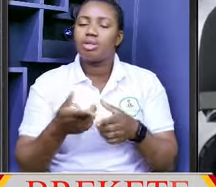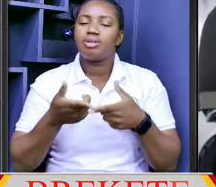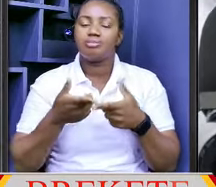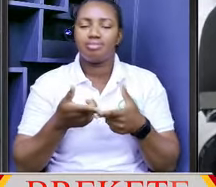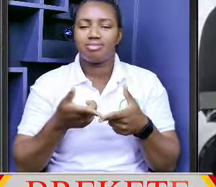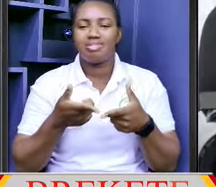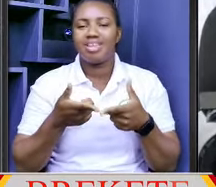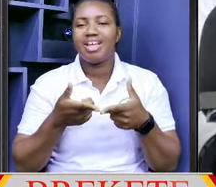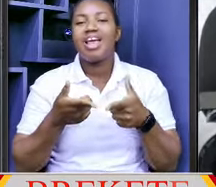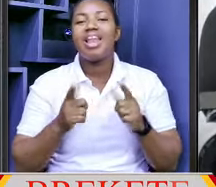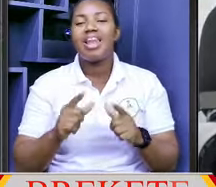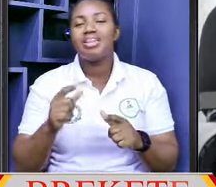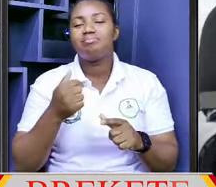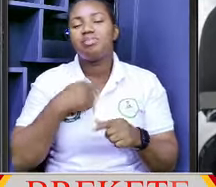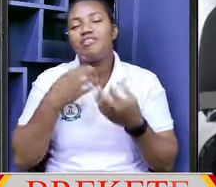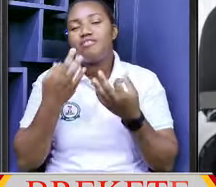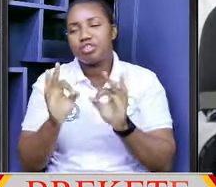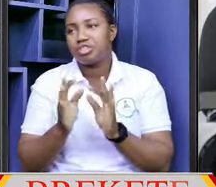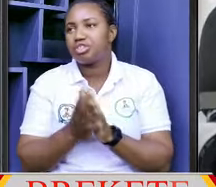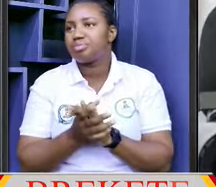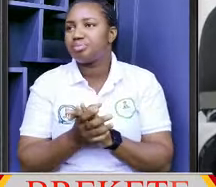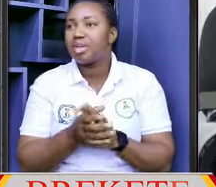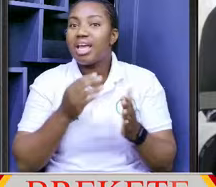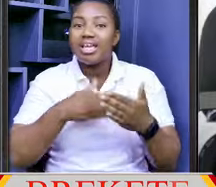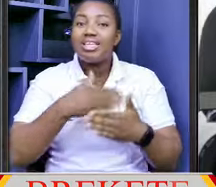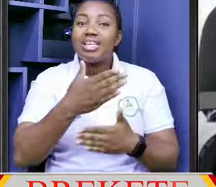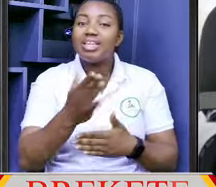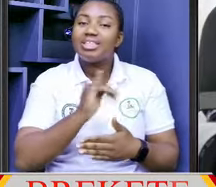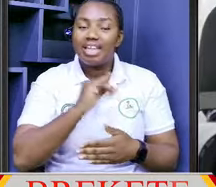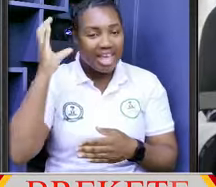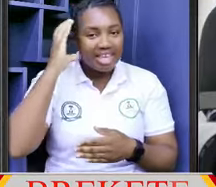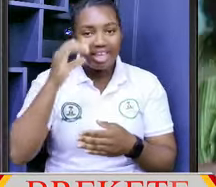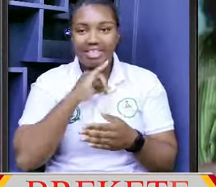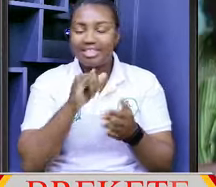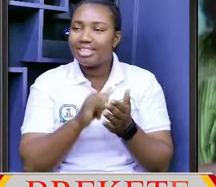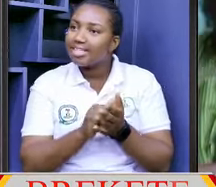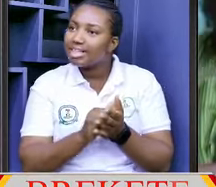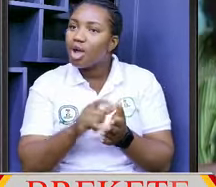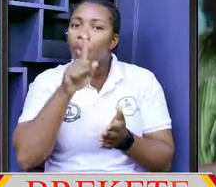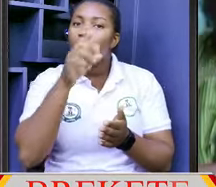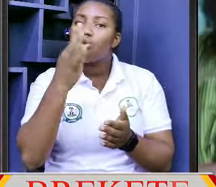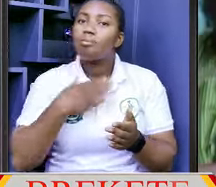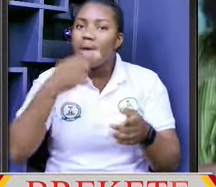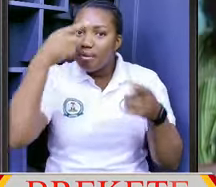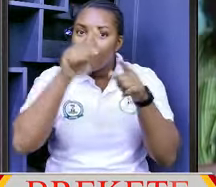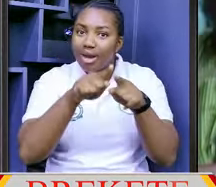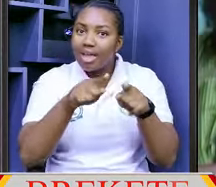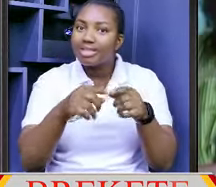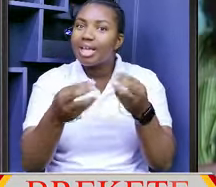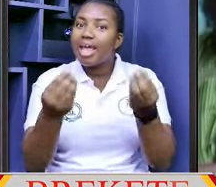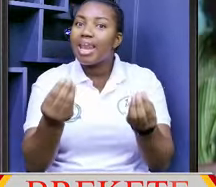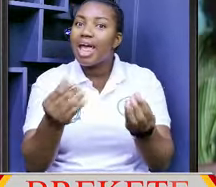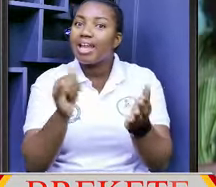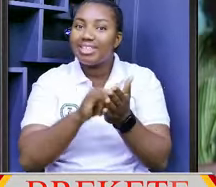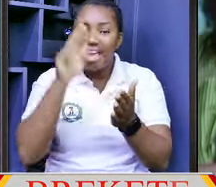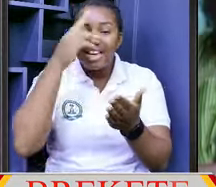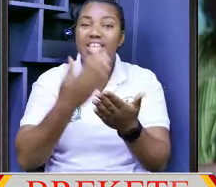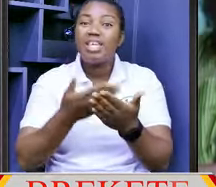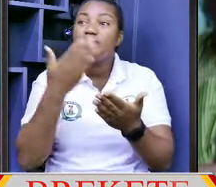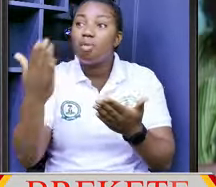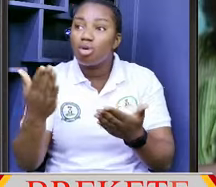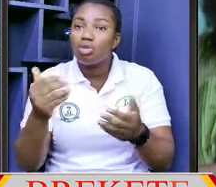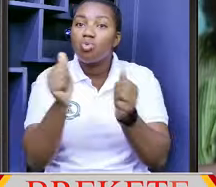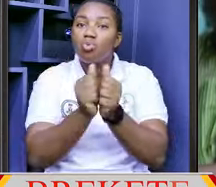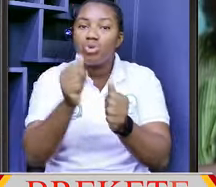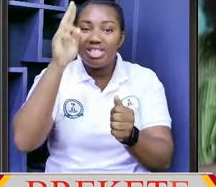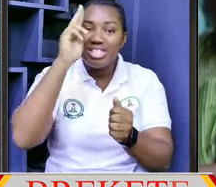land. When they finish that one, the next one I hear was that one of my brother's land that he bought in his